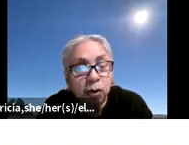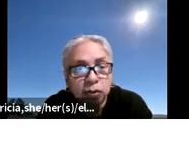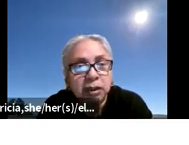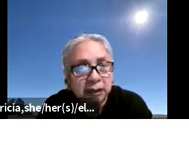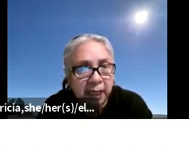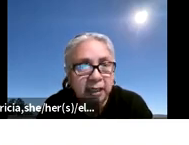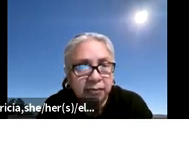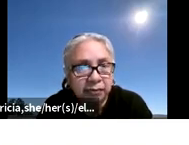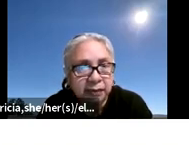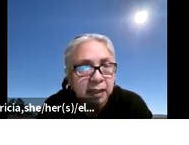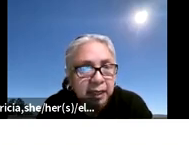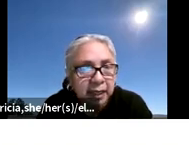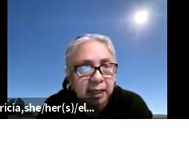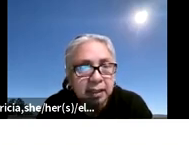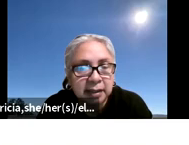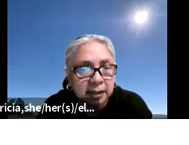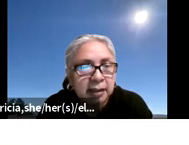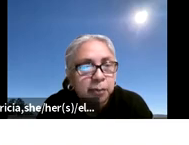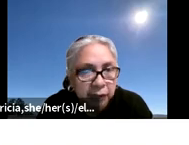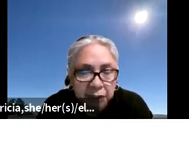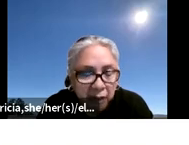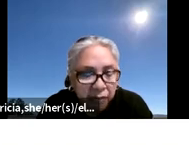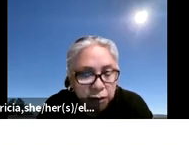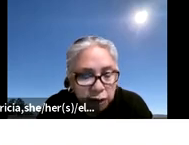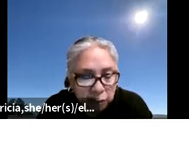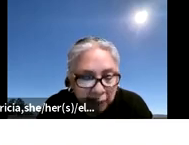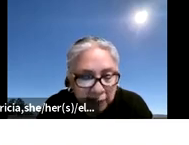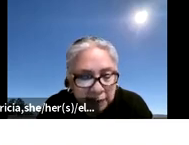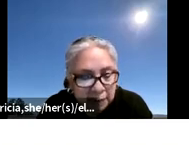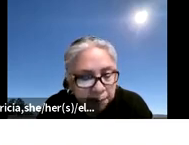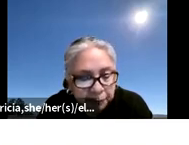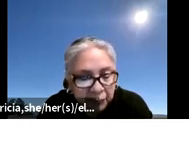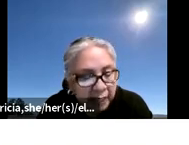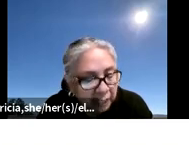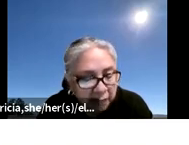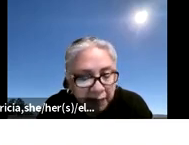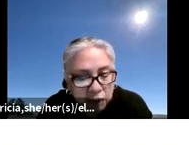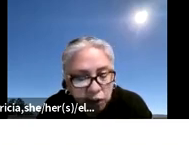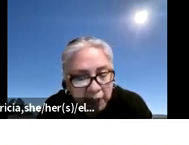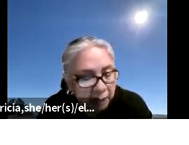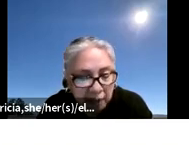in their own life and building on their strengths,